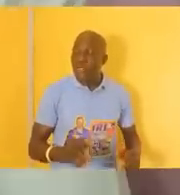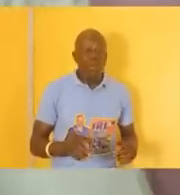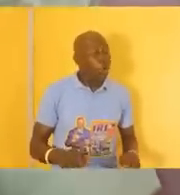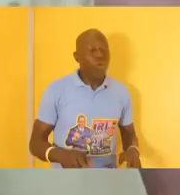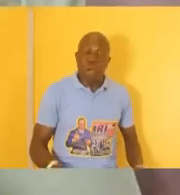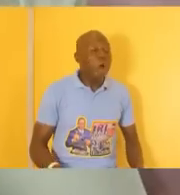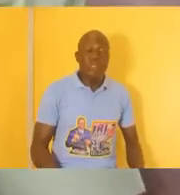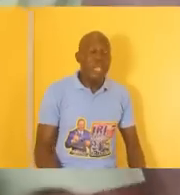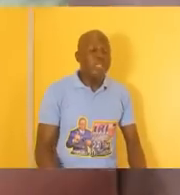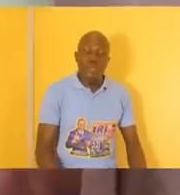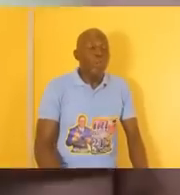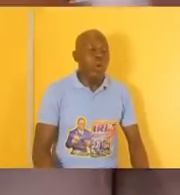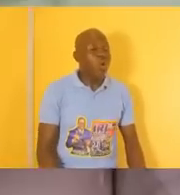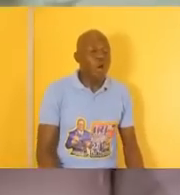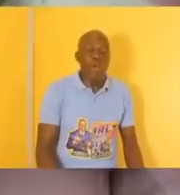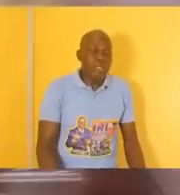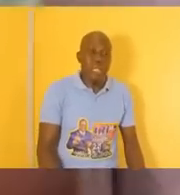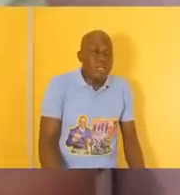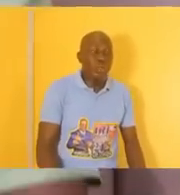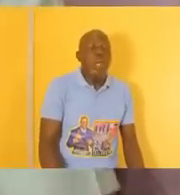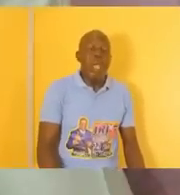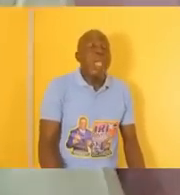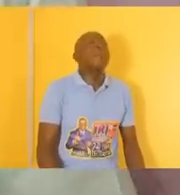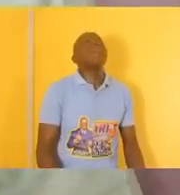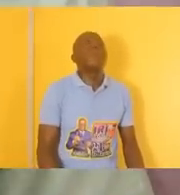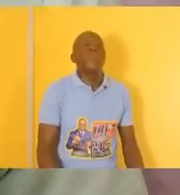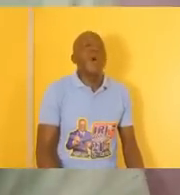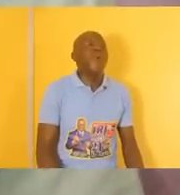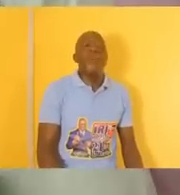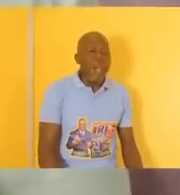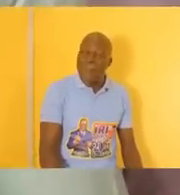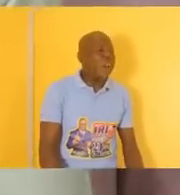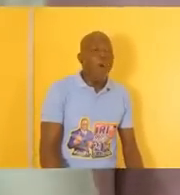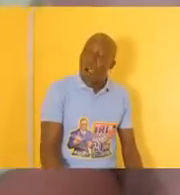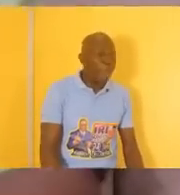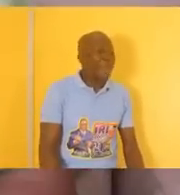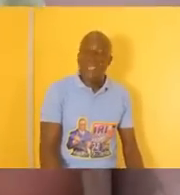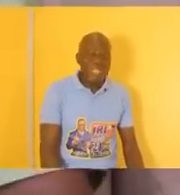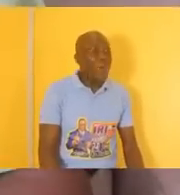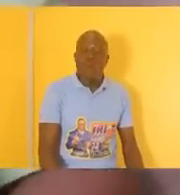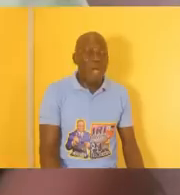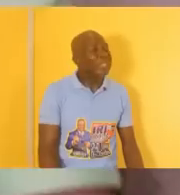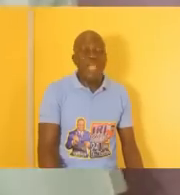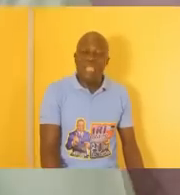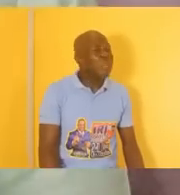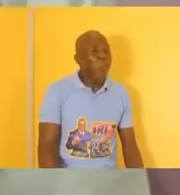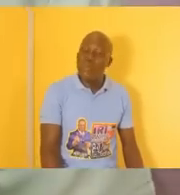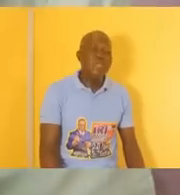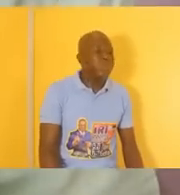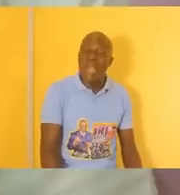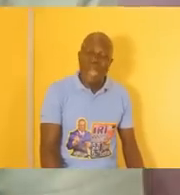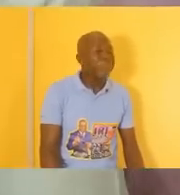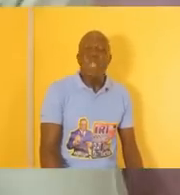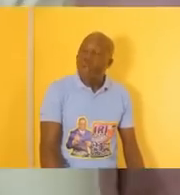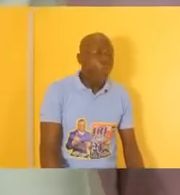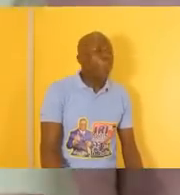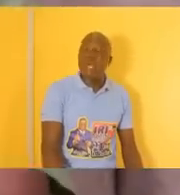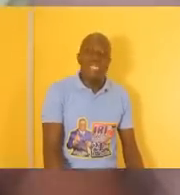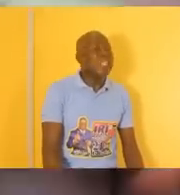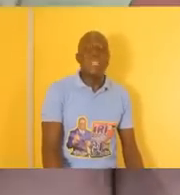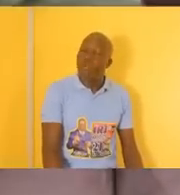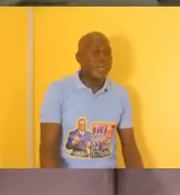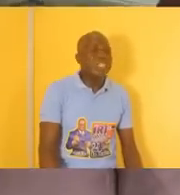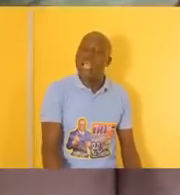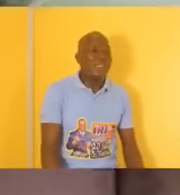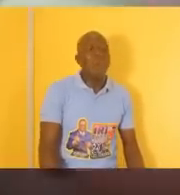my life in my name I have only hey Tijani oh yeah wow oh God yes oh God yes oh God yes let me